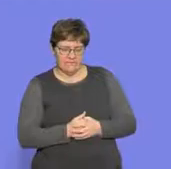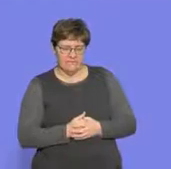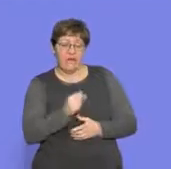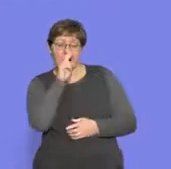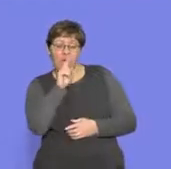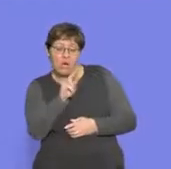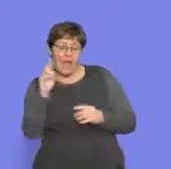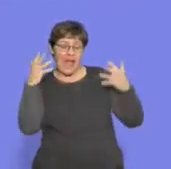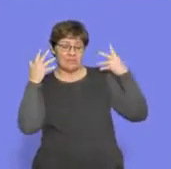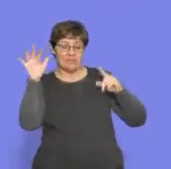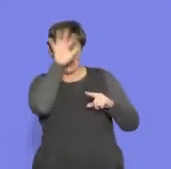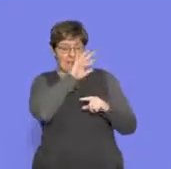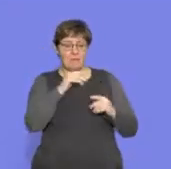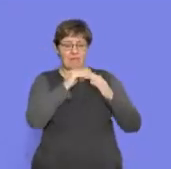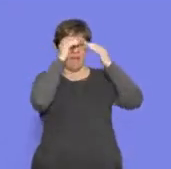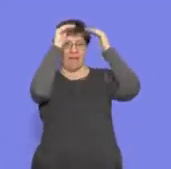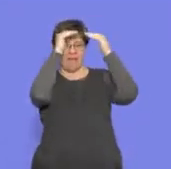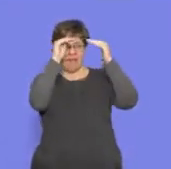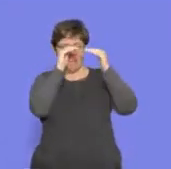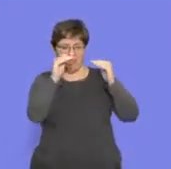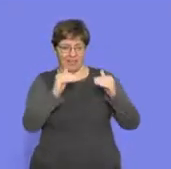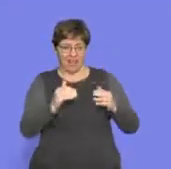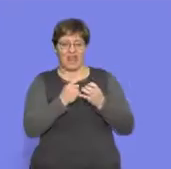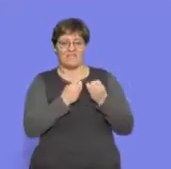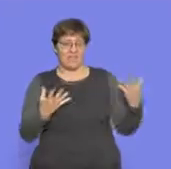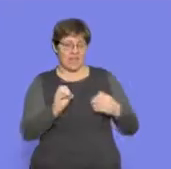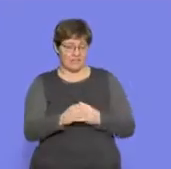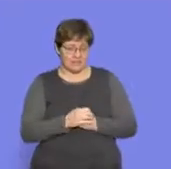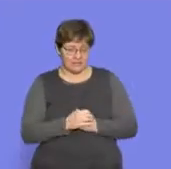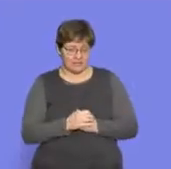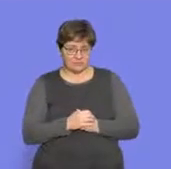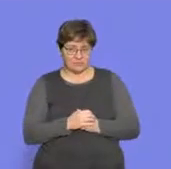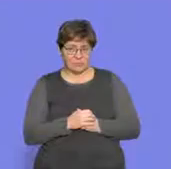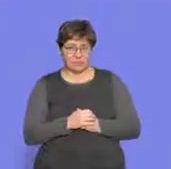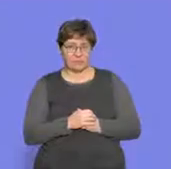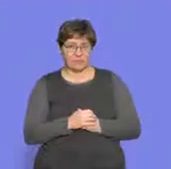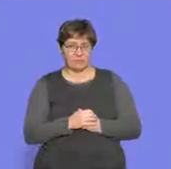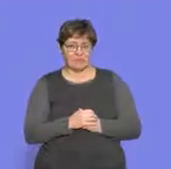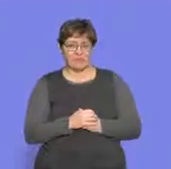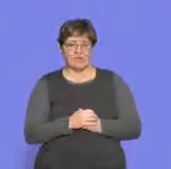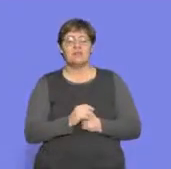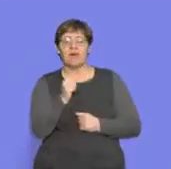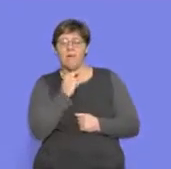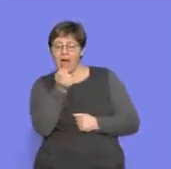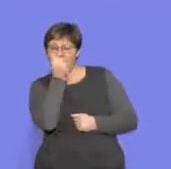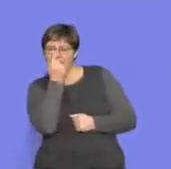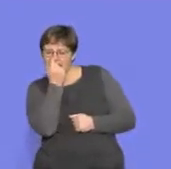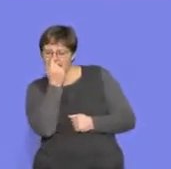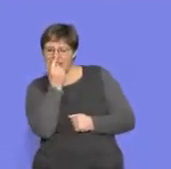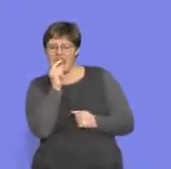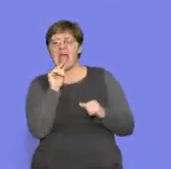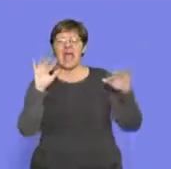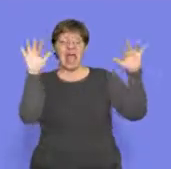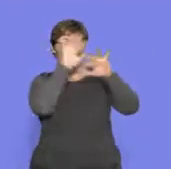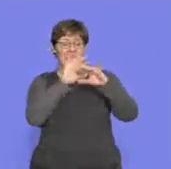When we look at the atmosphere, it's important to recognize that the atmosphere is made up of different layers. And this is an extension to our understanding of